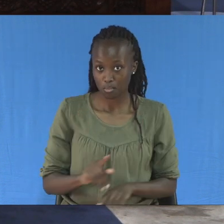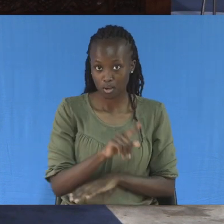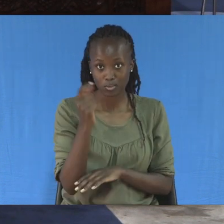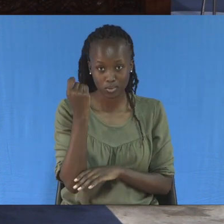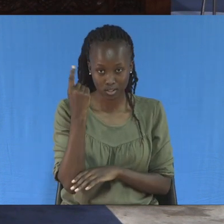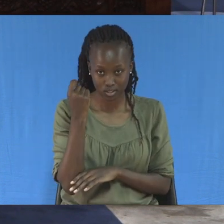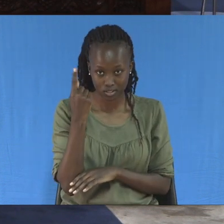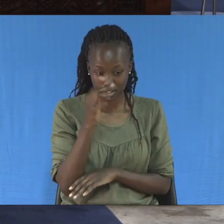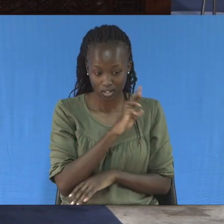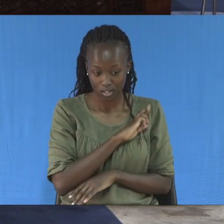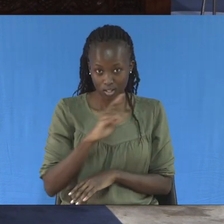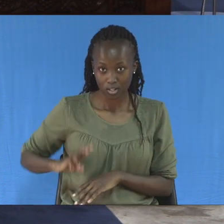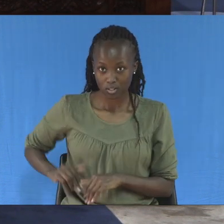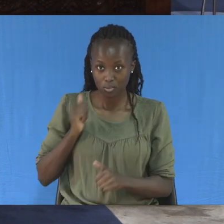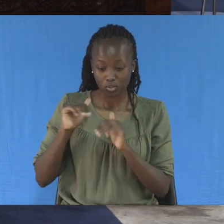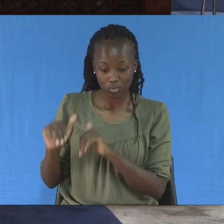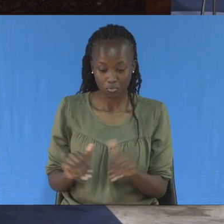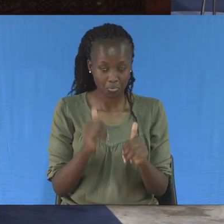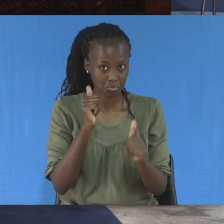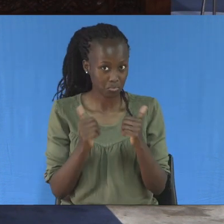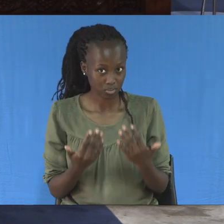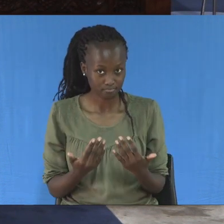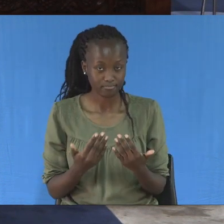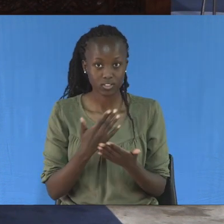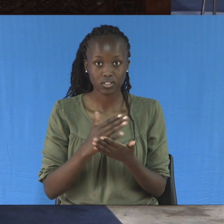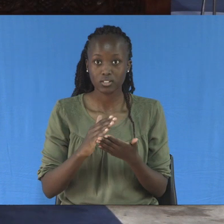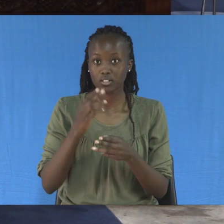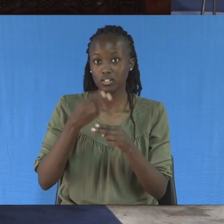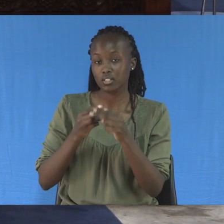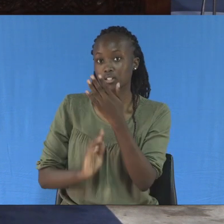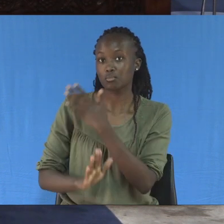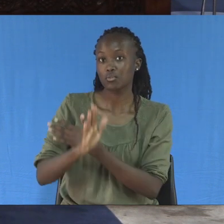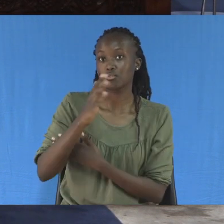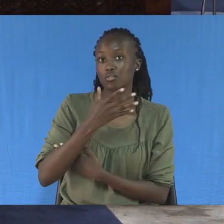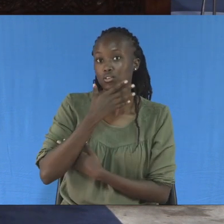we subscribe to. I share these few words in the name of God the